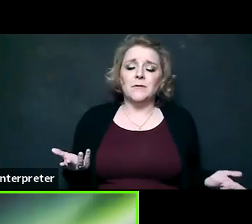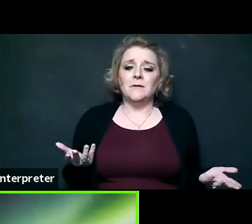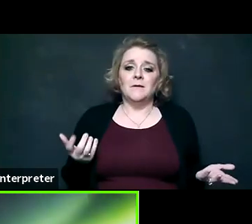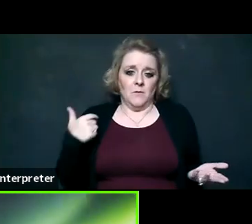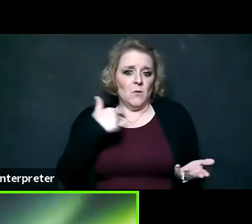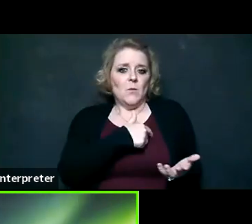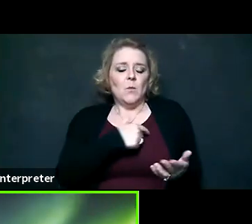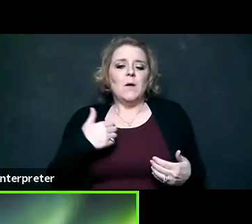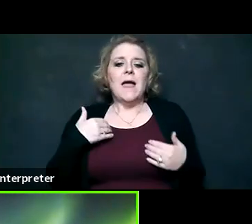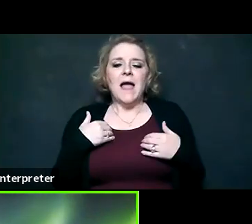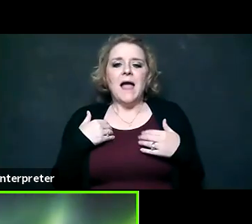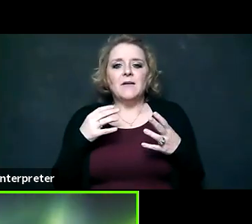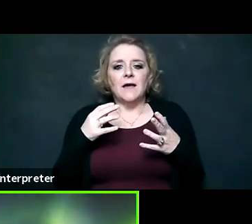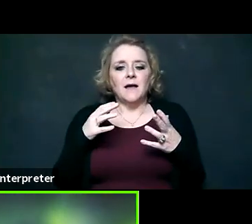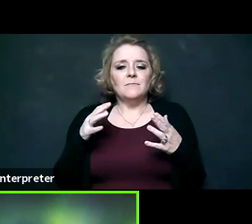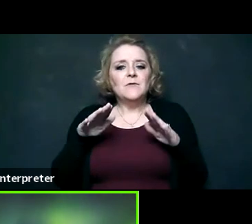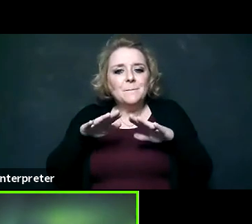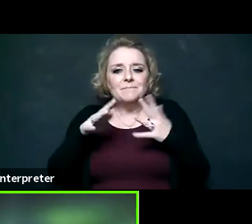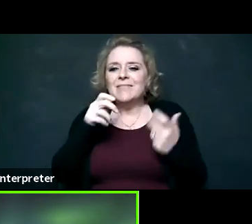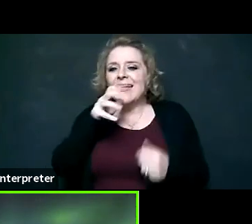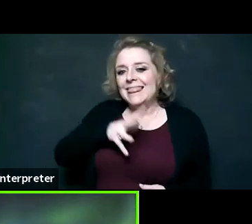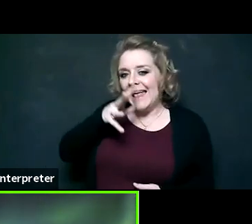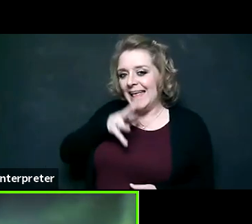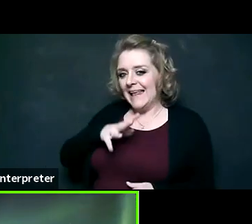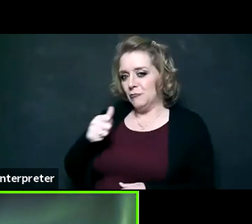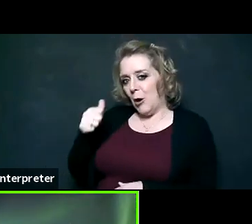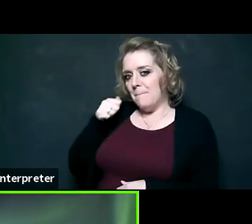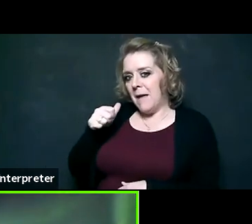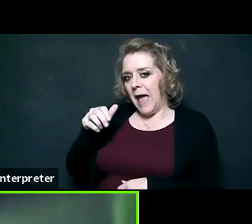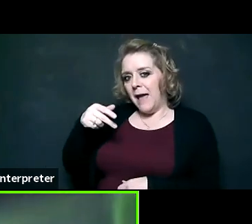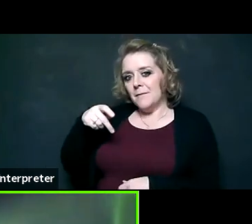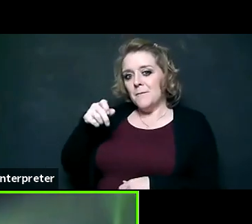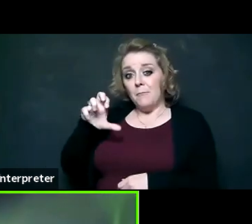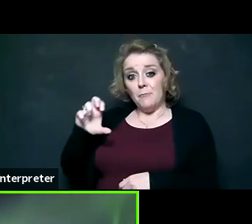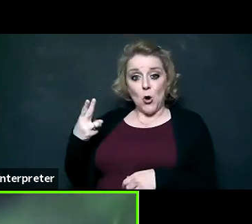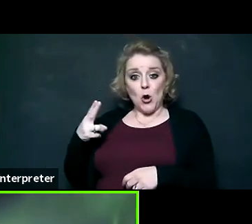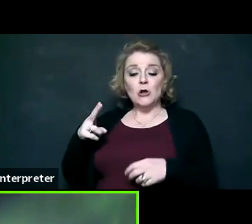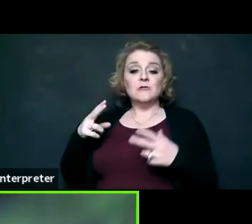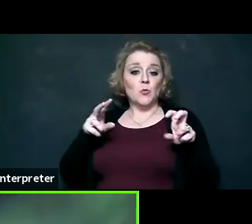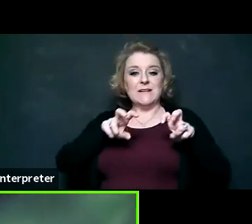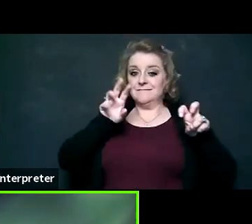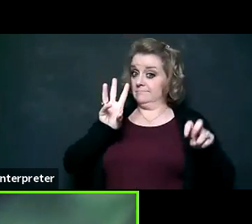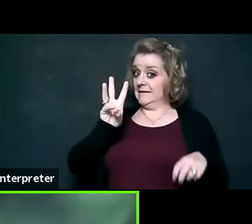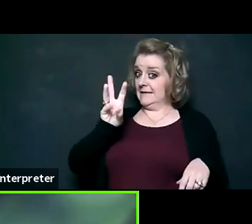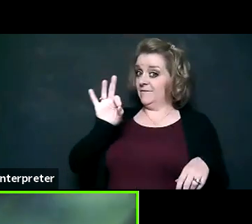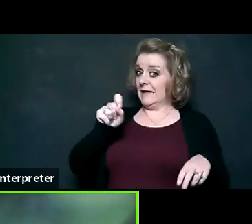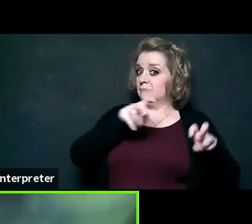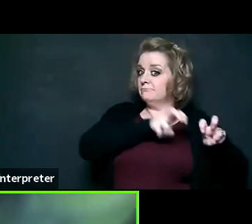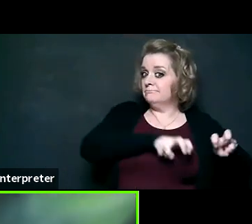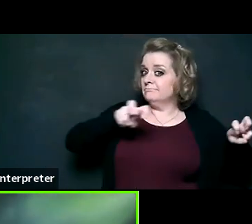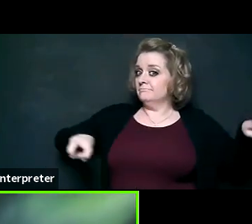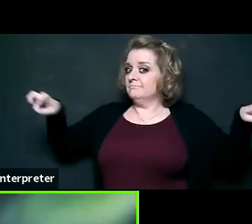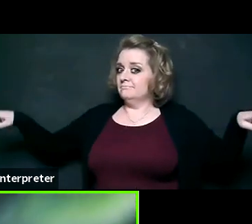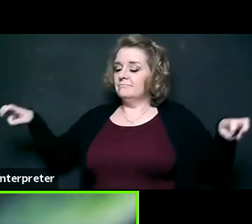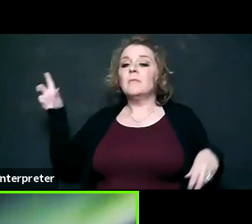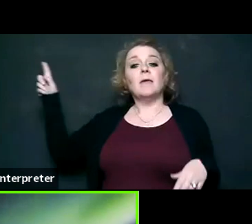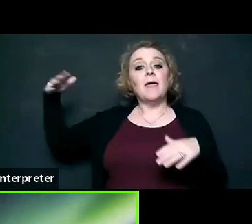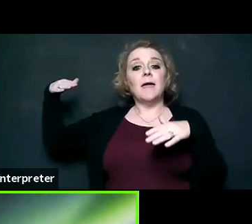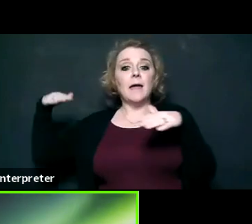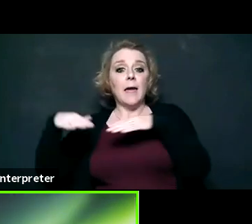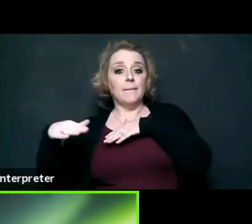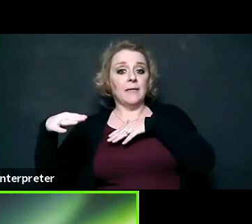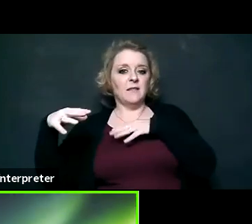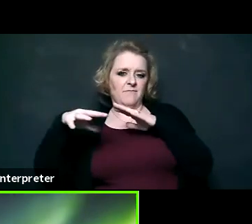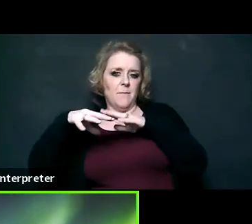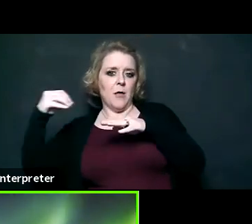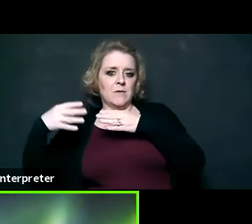of widow ladies in our back porch every Thursday night because we all sit 6 feet apart from everybody. They come in through the back gate and we feel safe